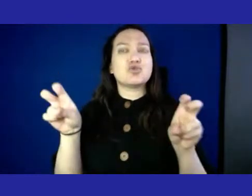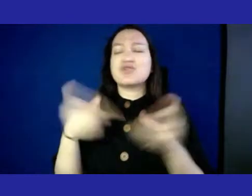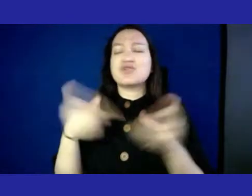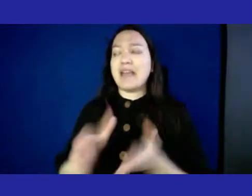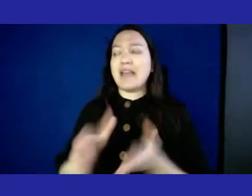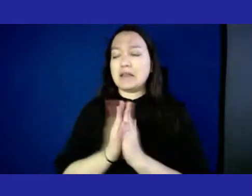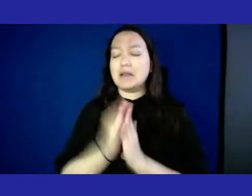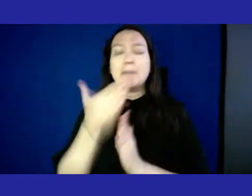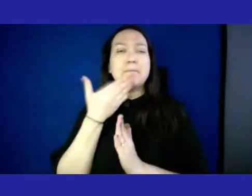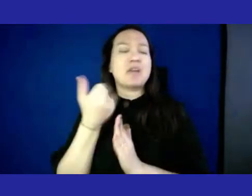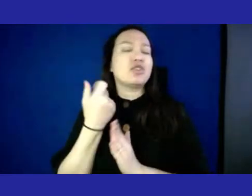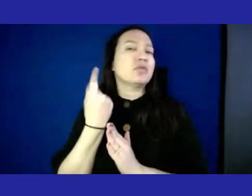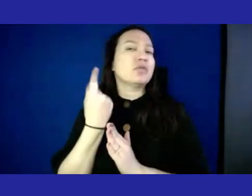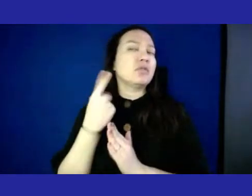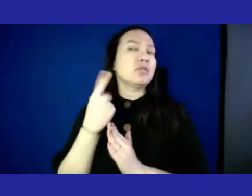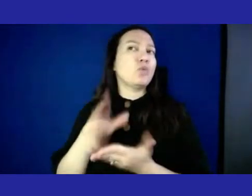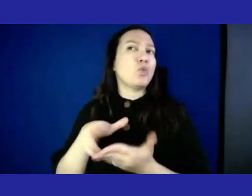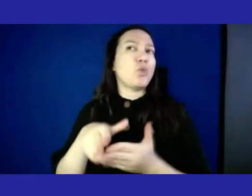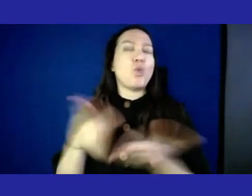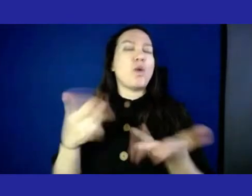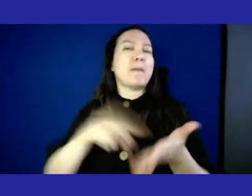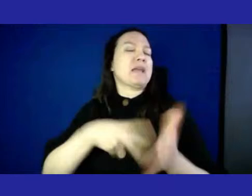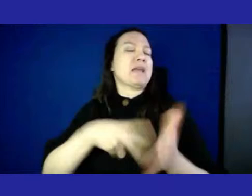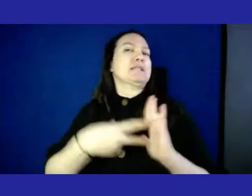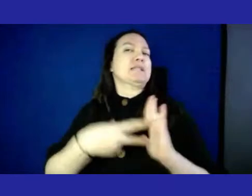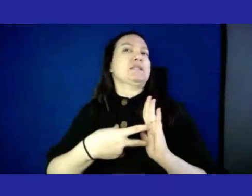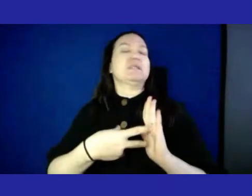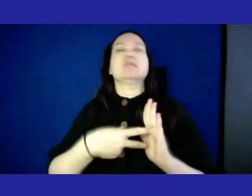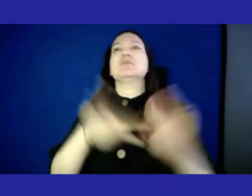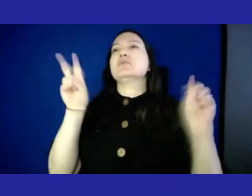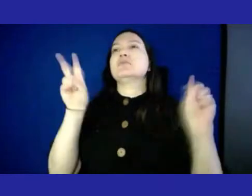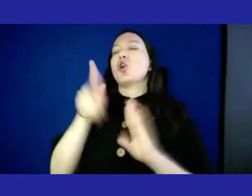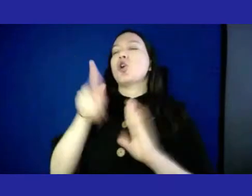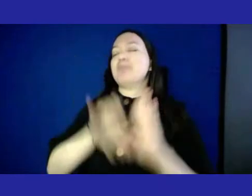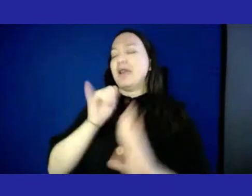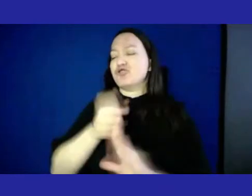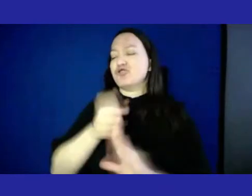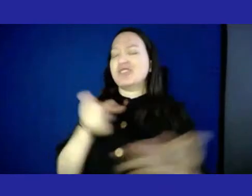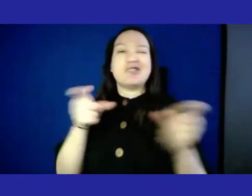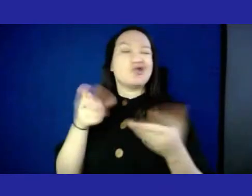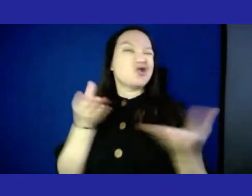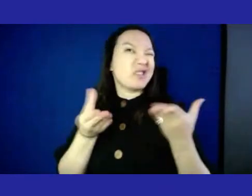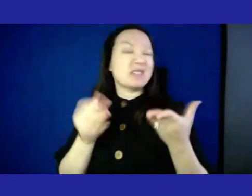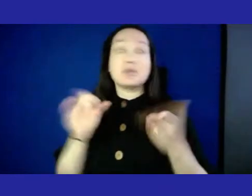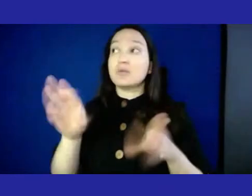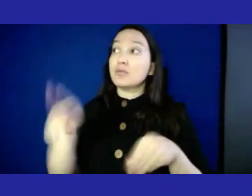wanted to get a better sense of what constitutes project management services,